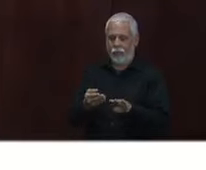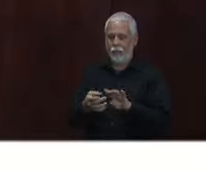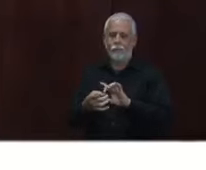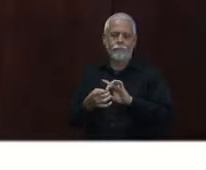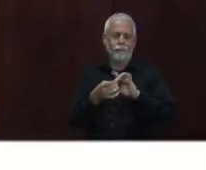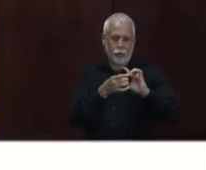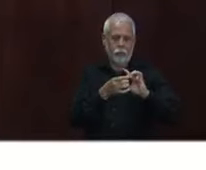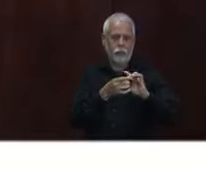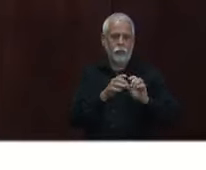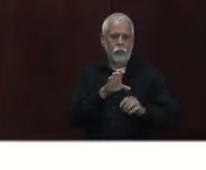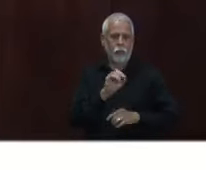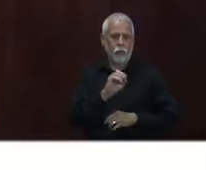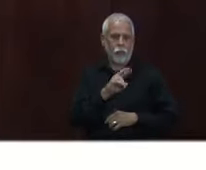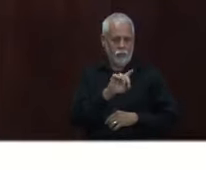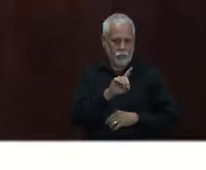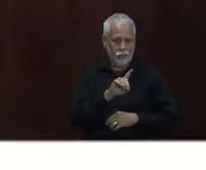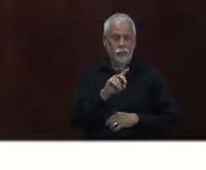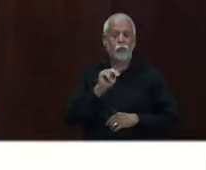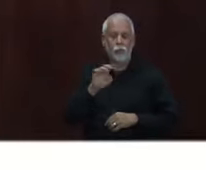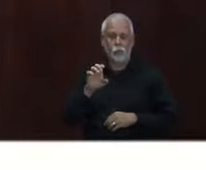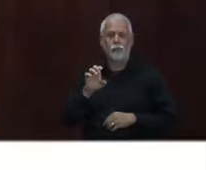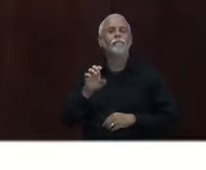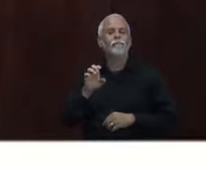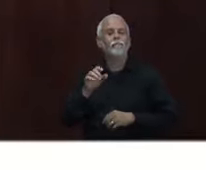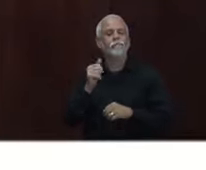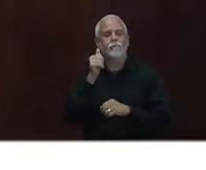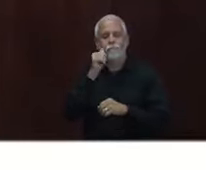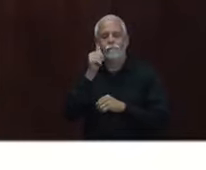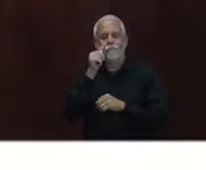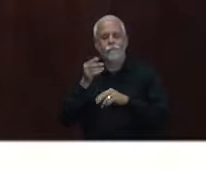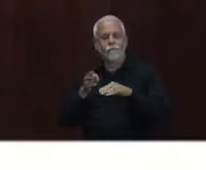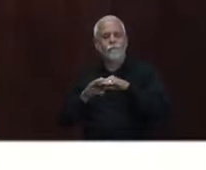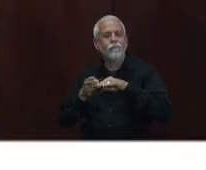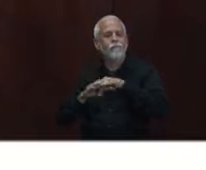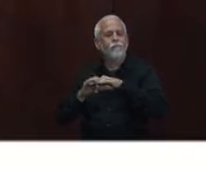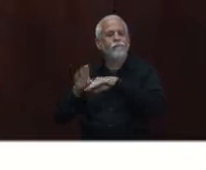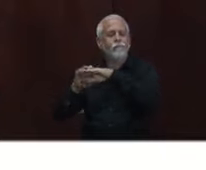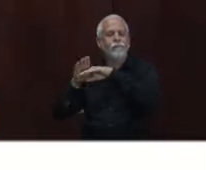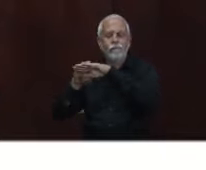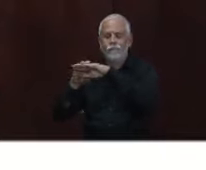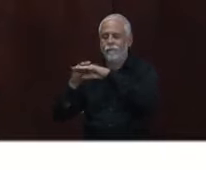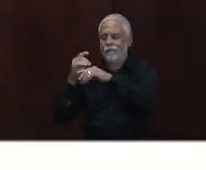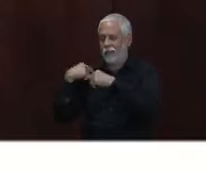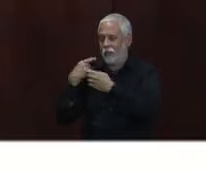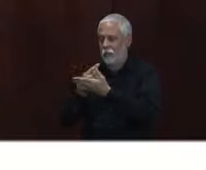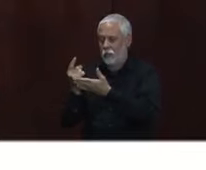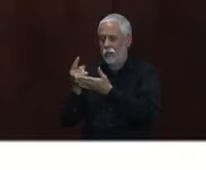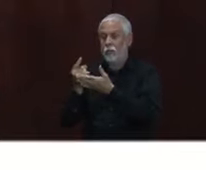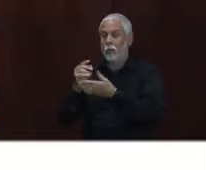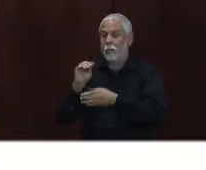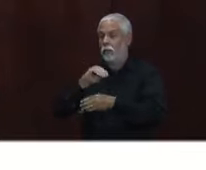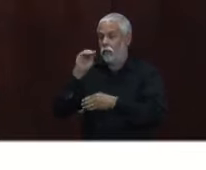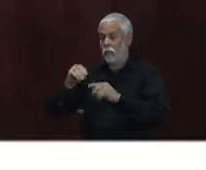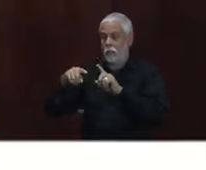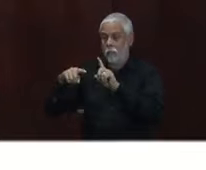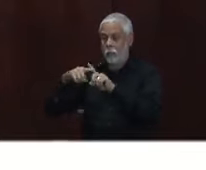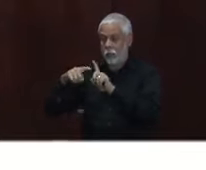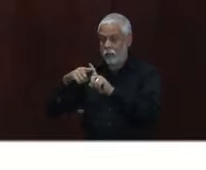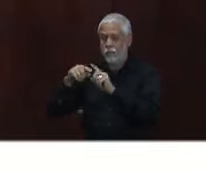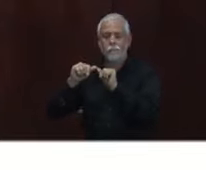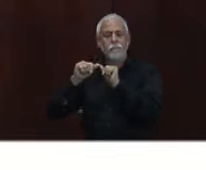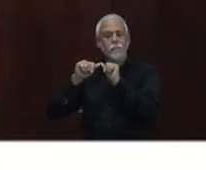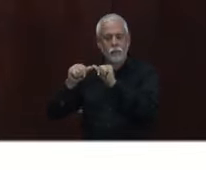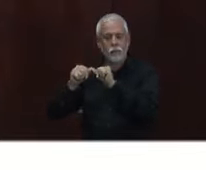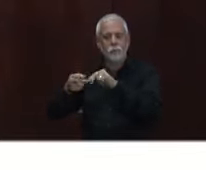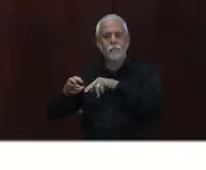deaths. North Carolina continues to see increased daily cases throughout the past week, with our percent positivity